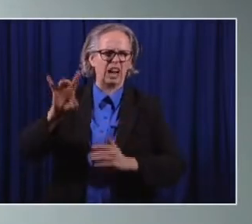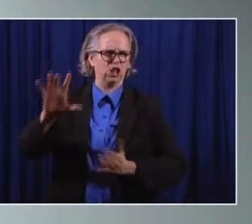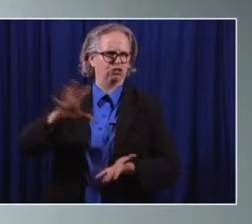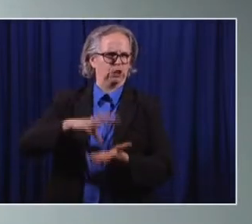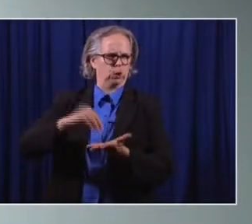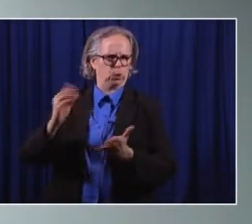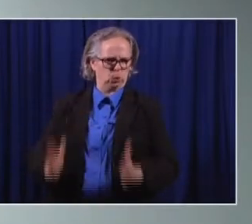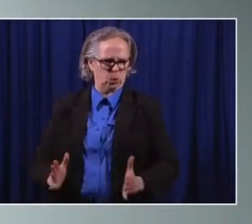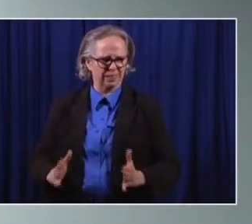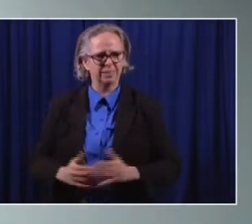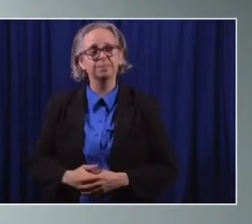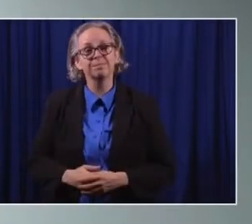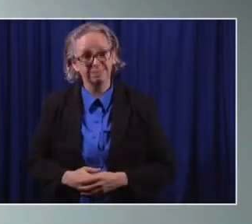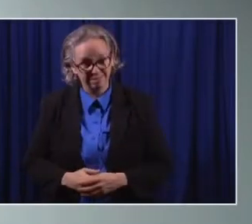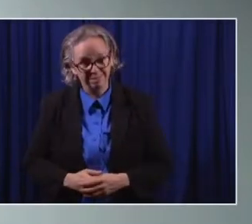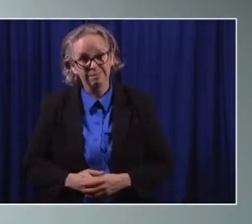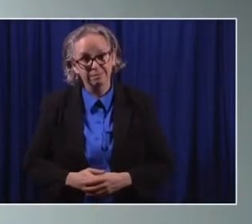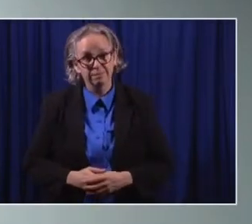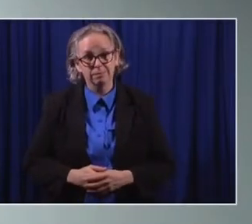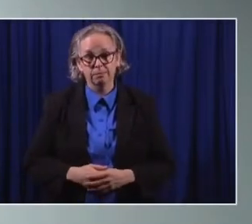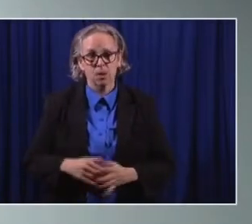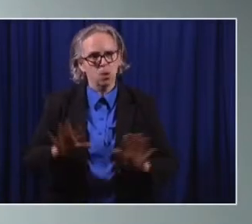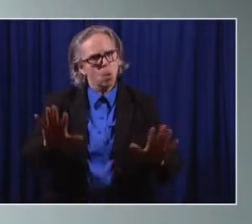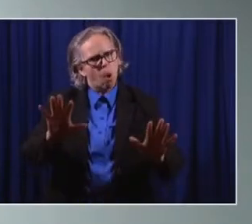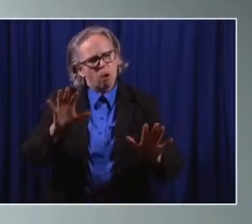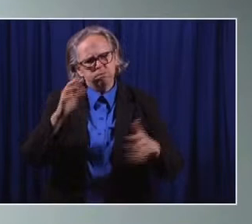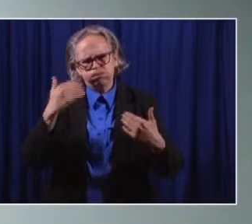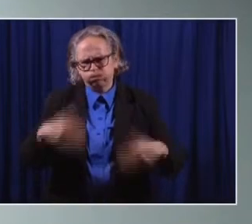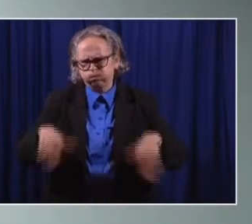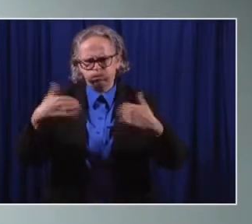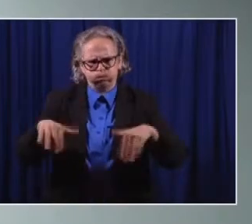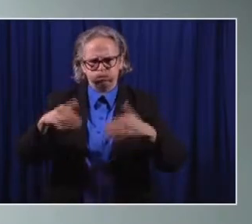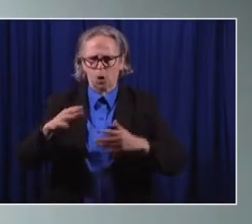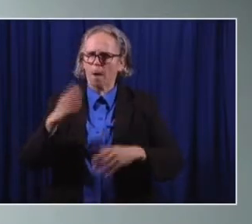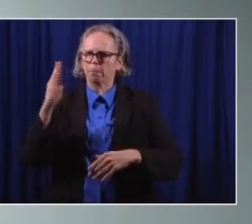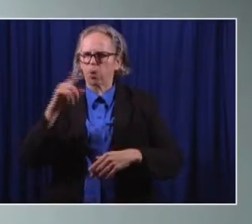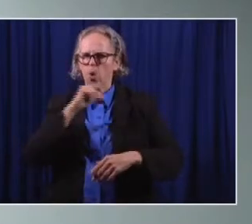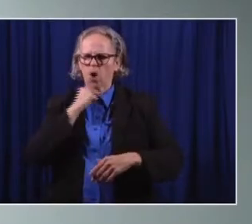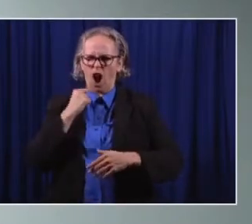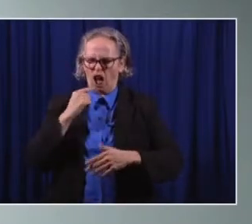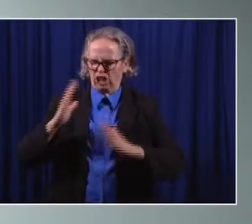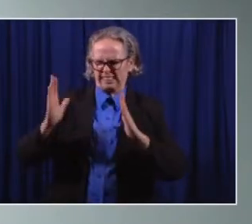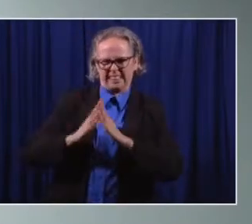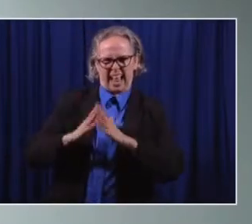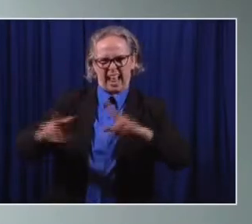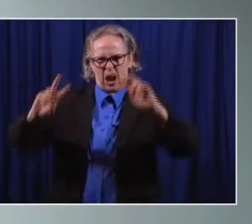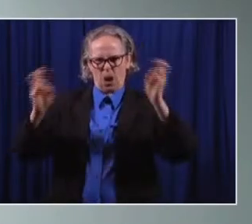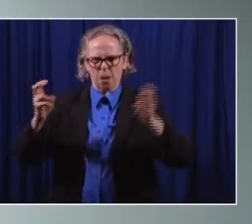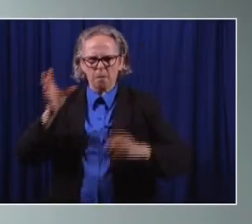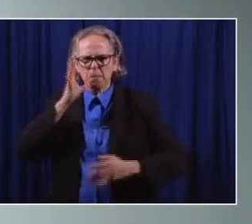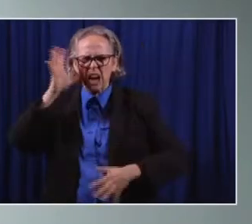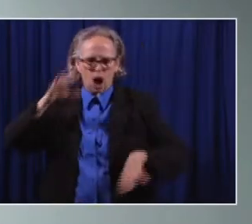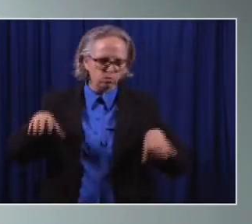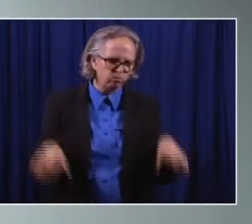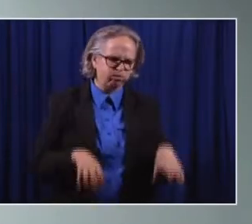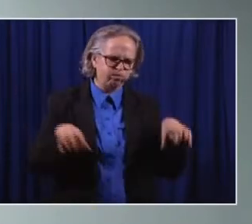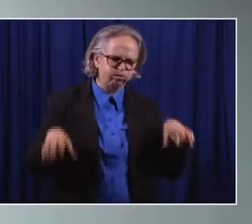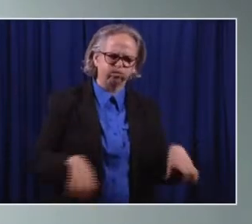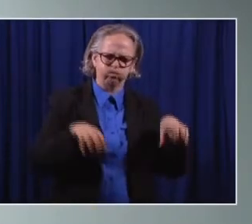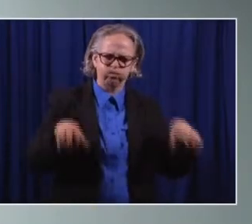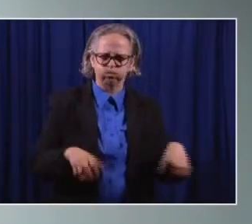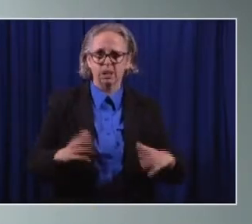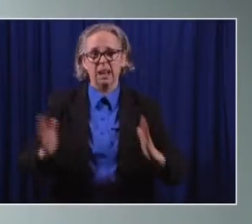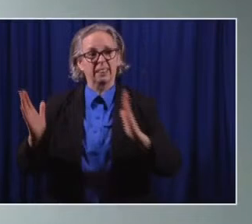are a very hardworking blue-collar town. Our parents work hard. The city people work